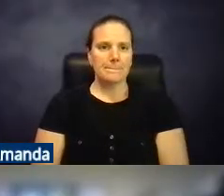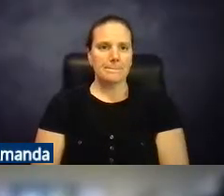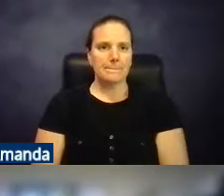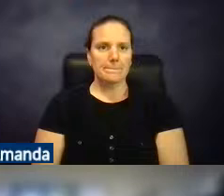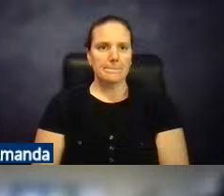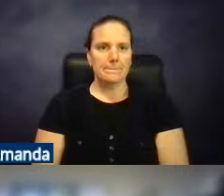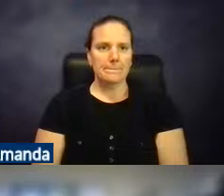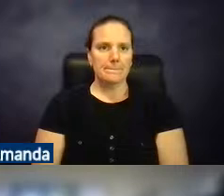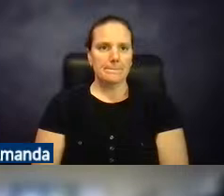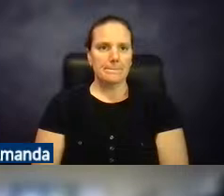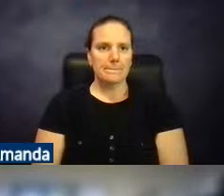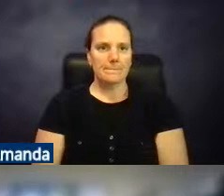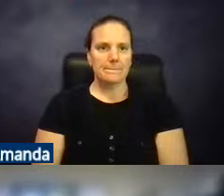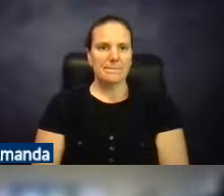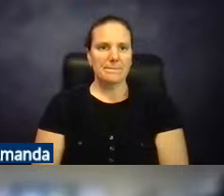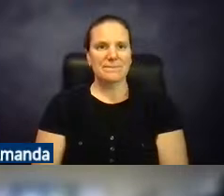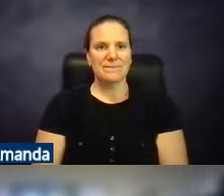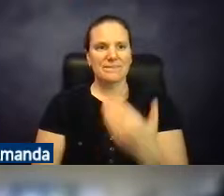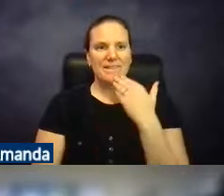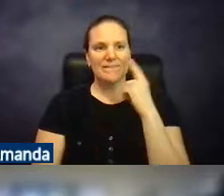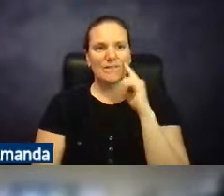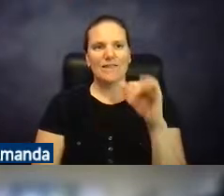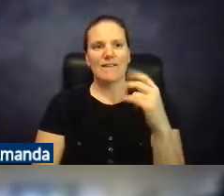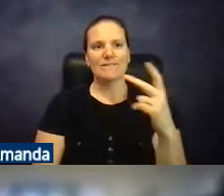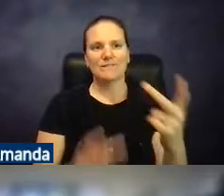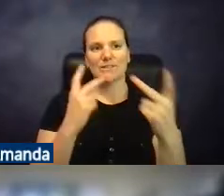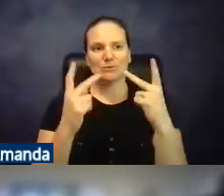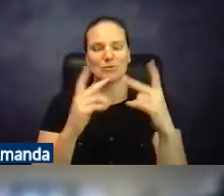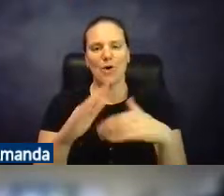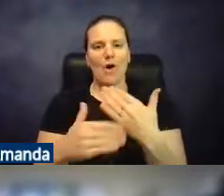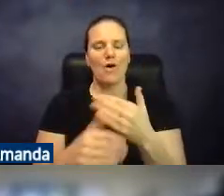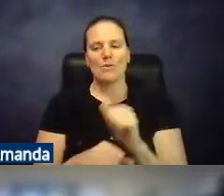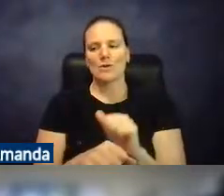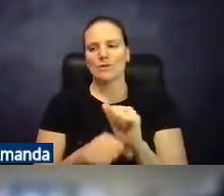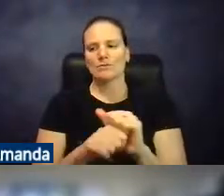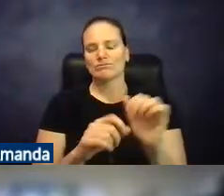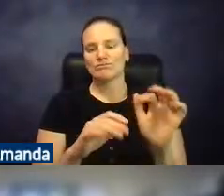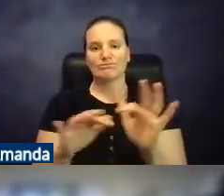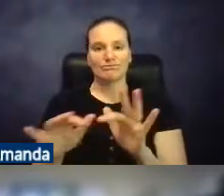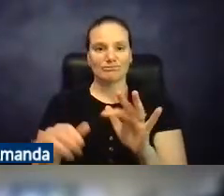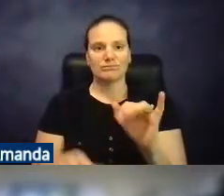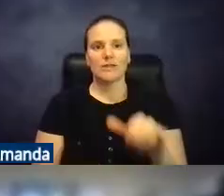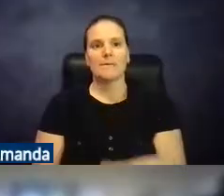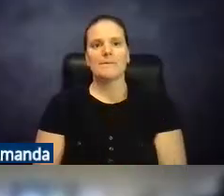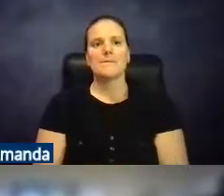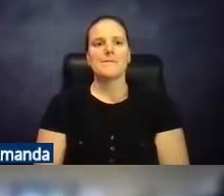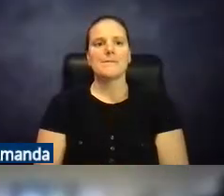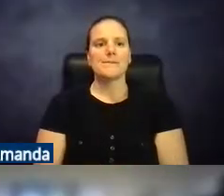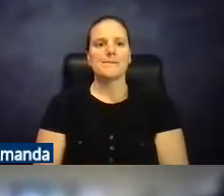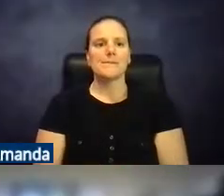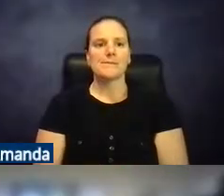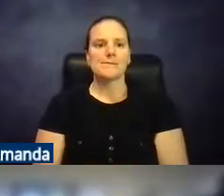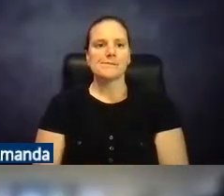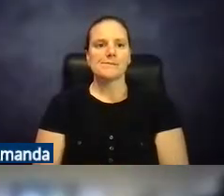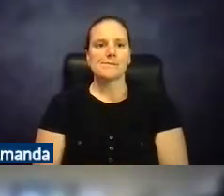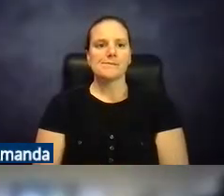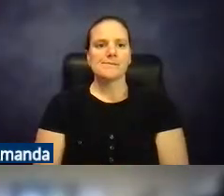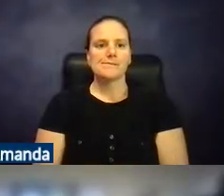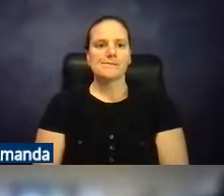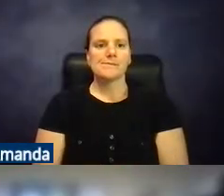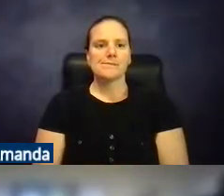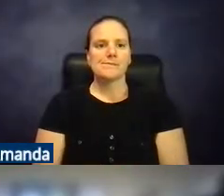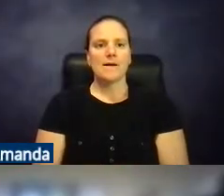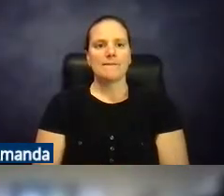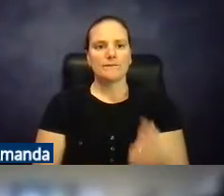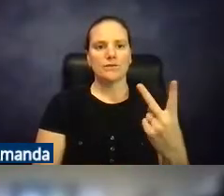the visuals and all the work that's gone into it. I have two questions,